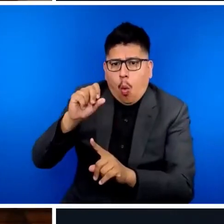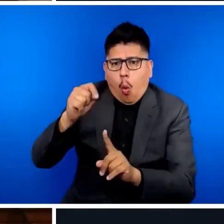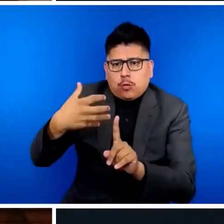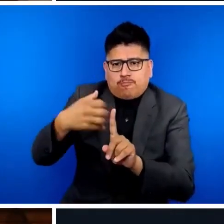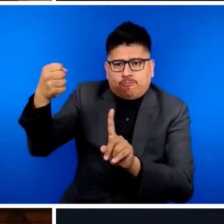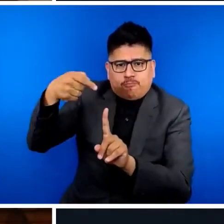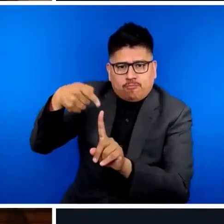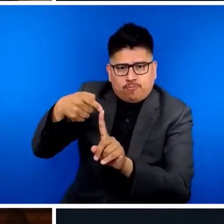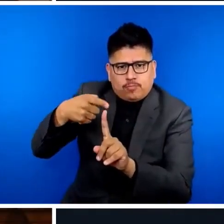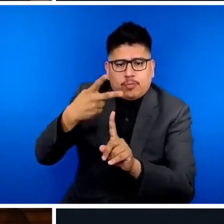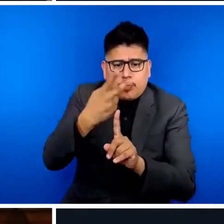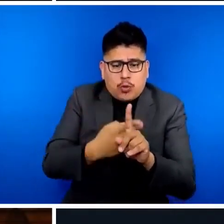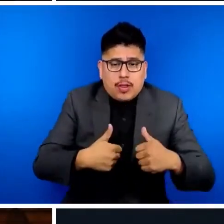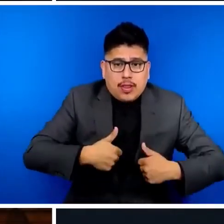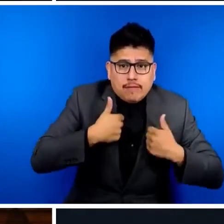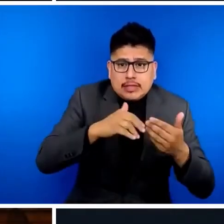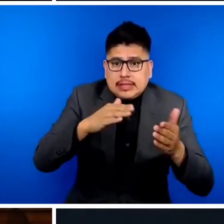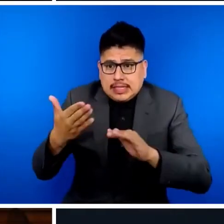that?